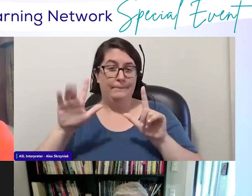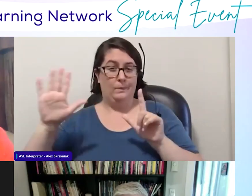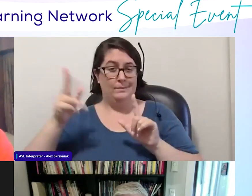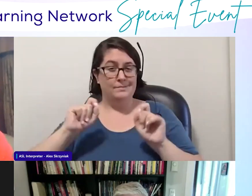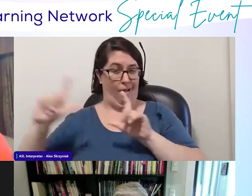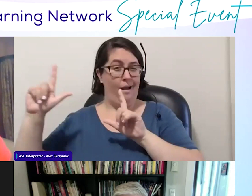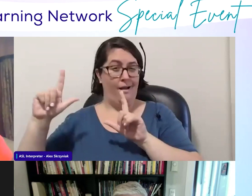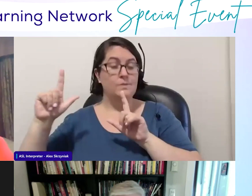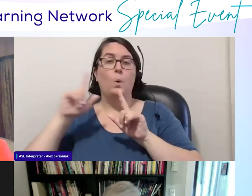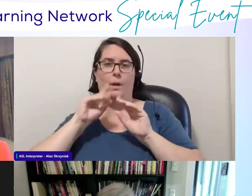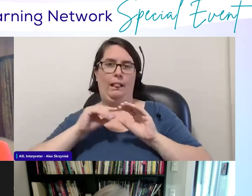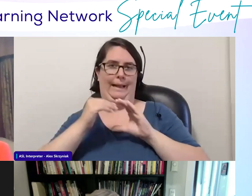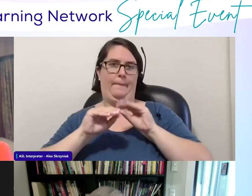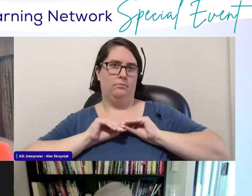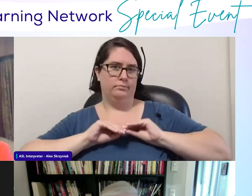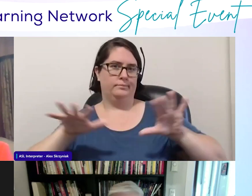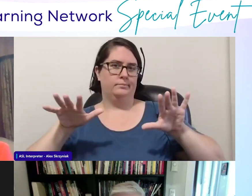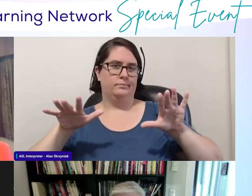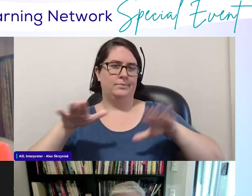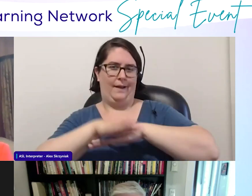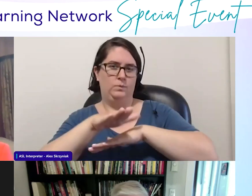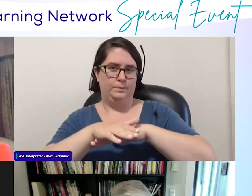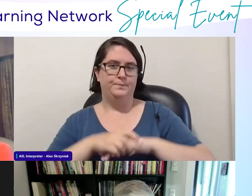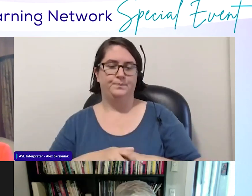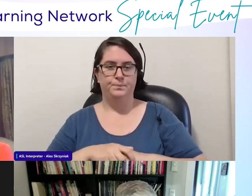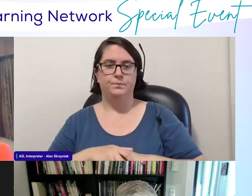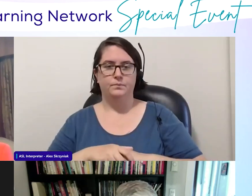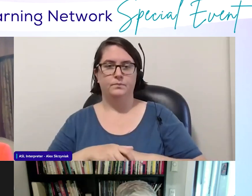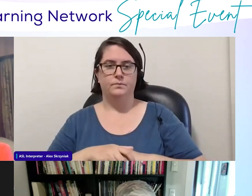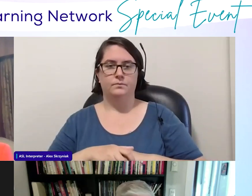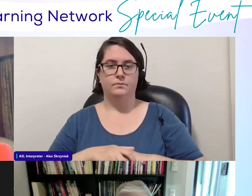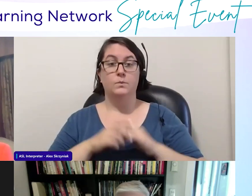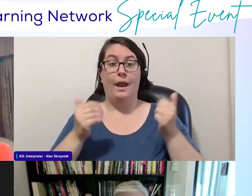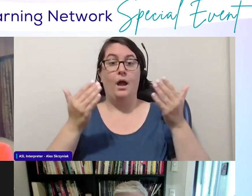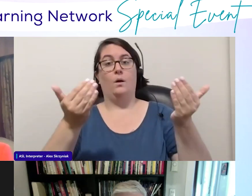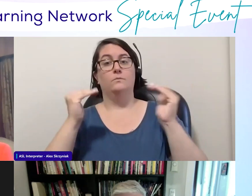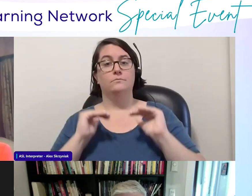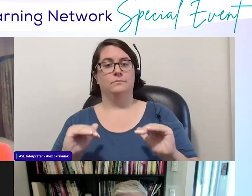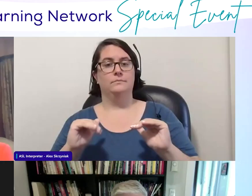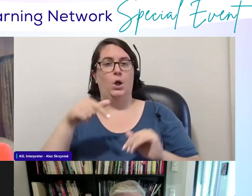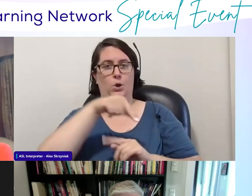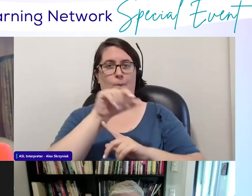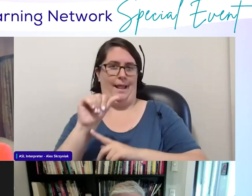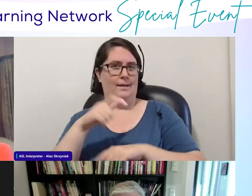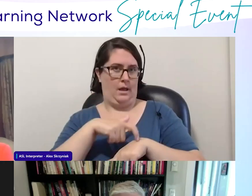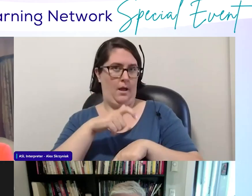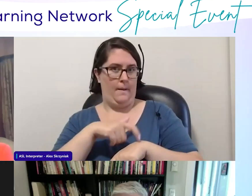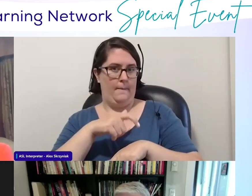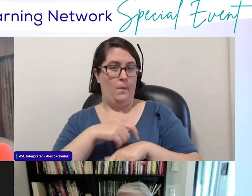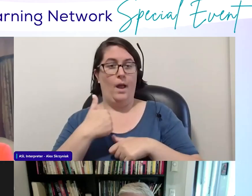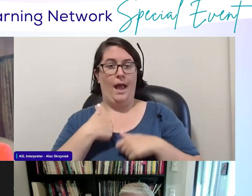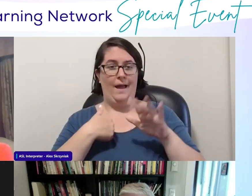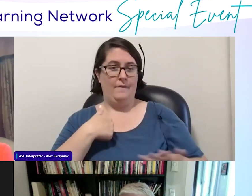be emailed to you after the event. So we're now moving into the Q&A session. We have